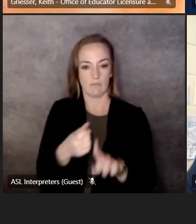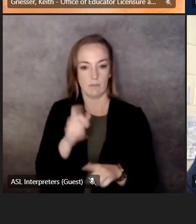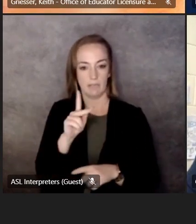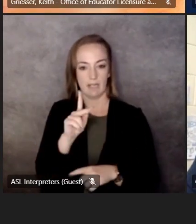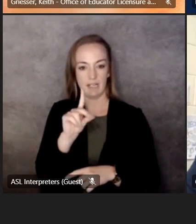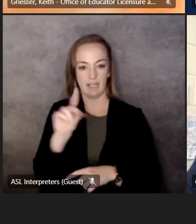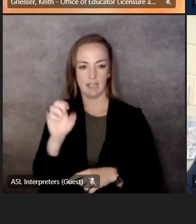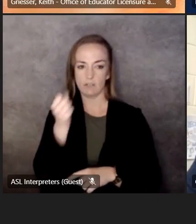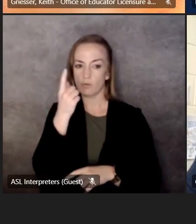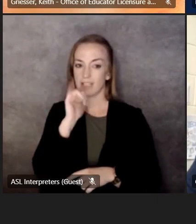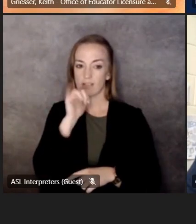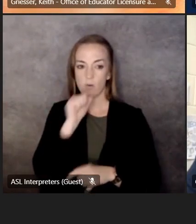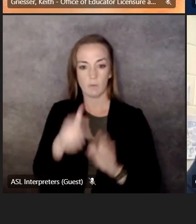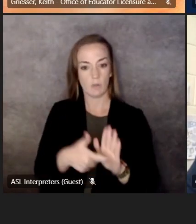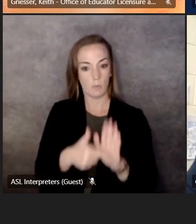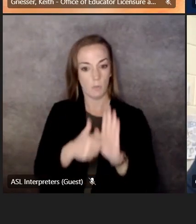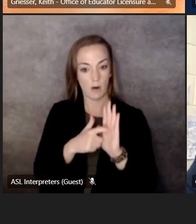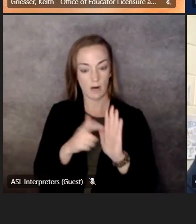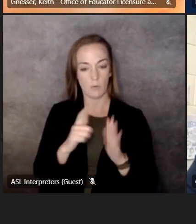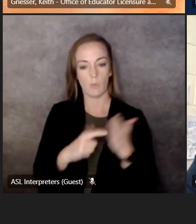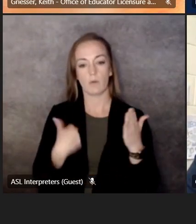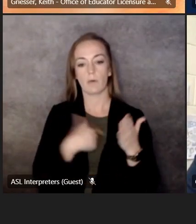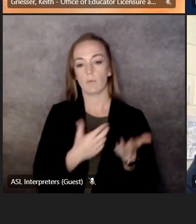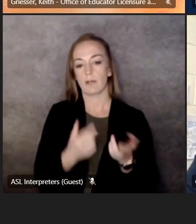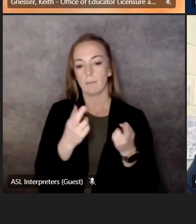that we recommend that teachers use the